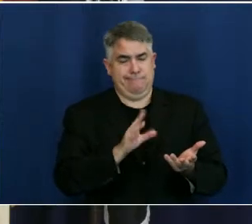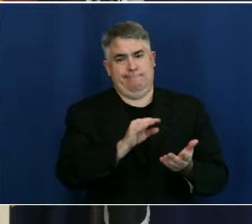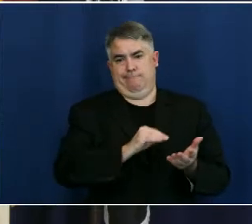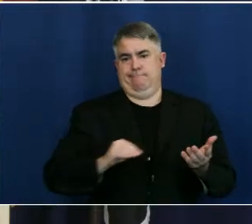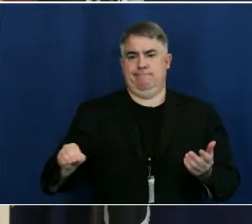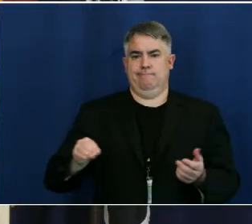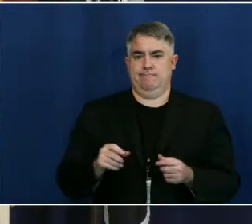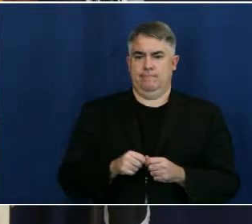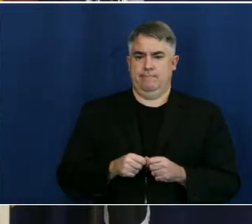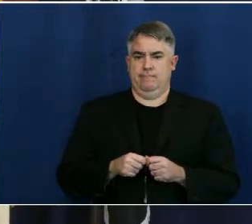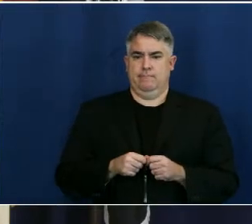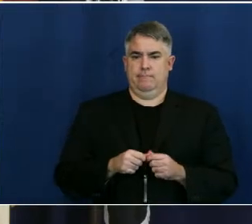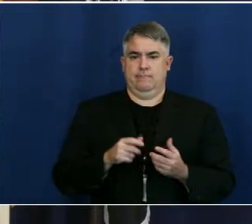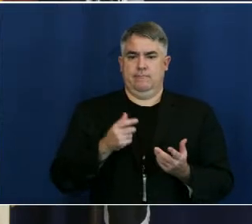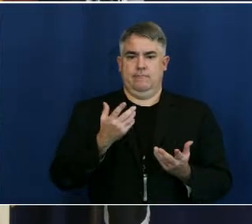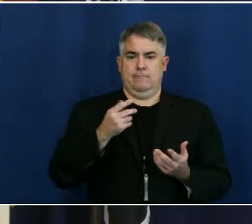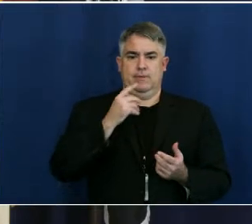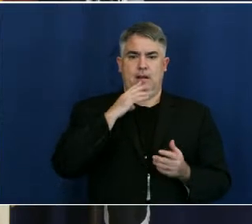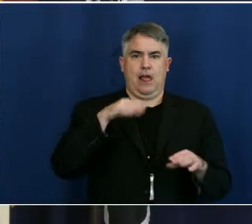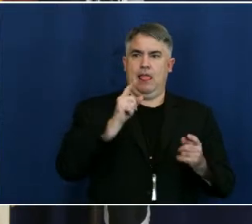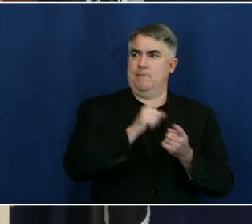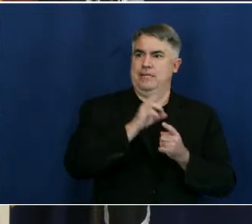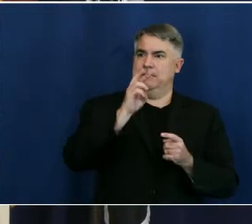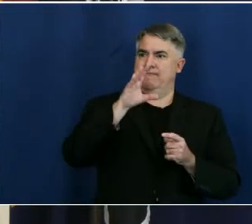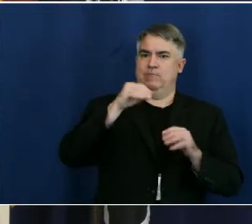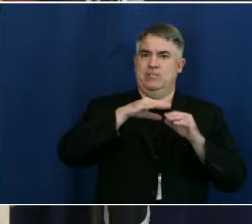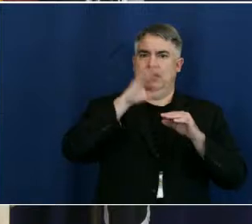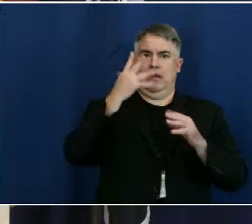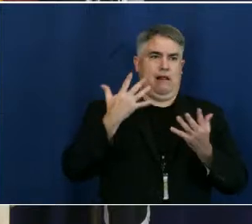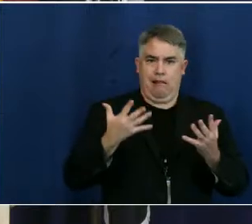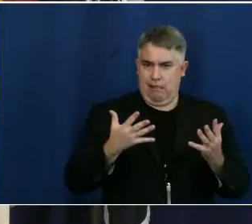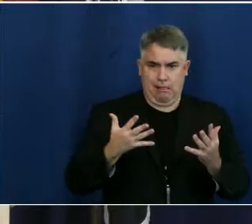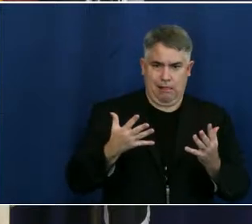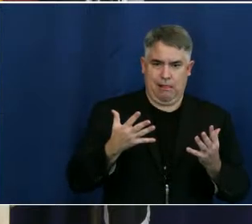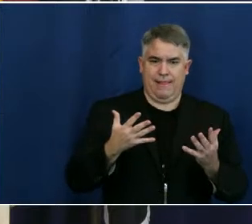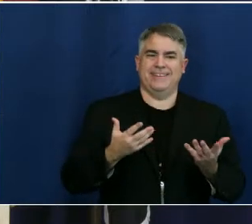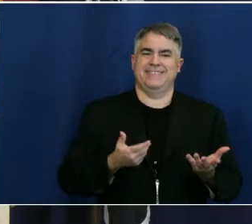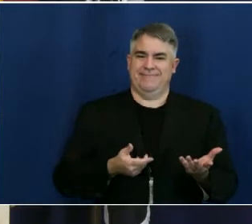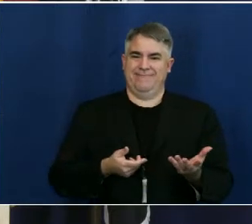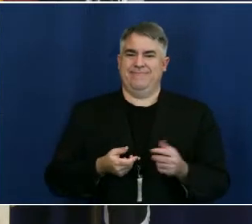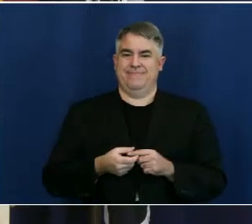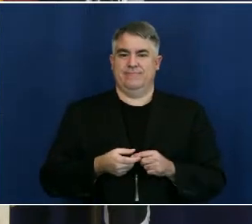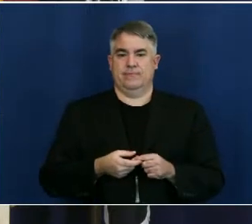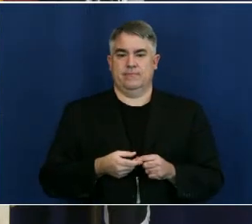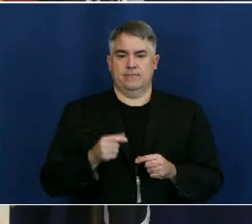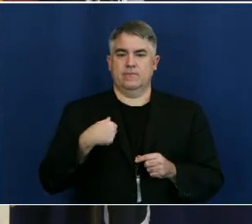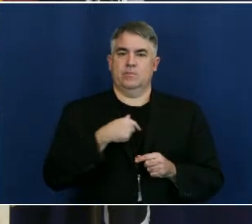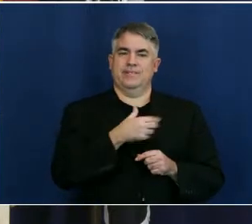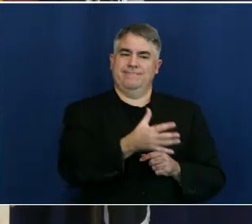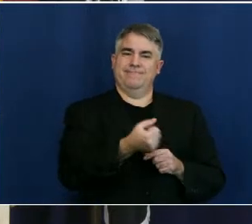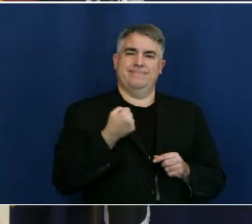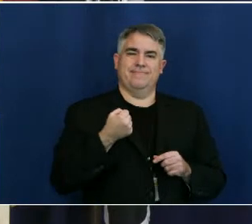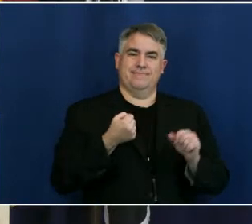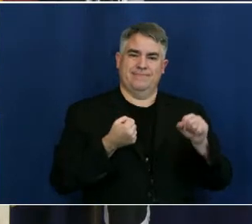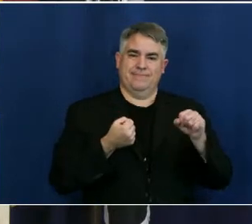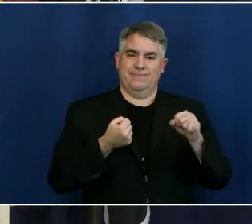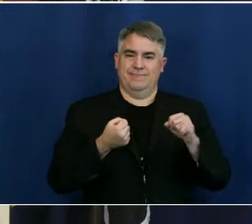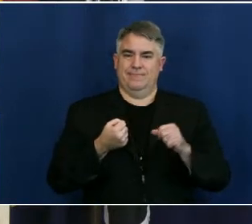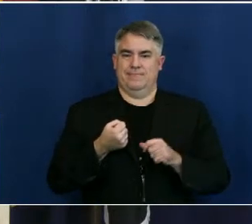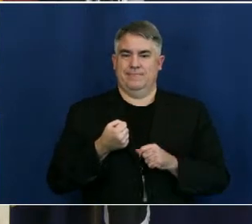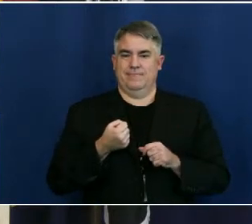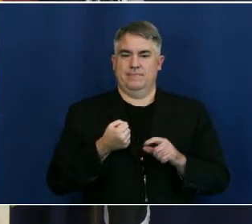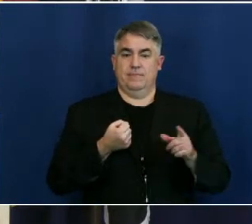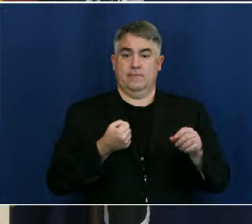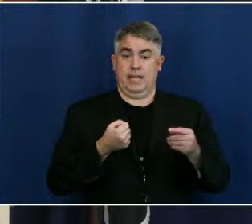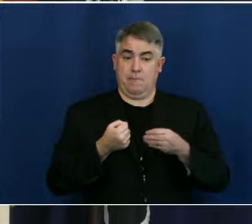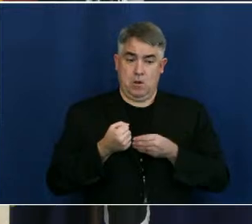situation has occurred, and as they need more vaccines, we will provide those. Some